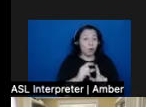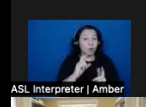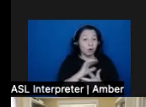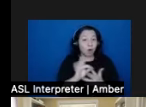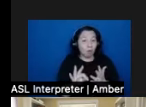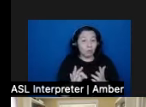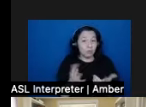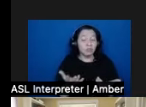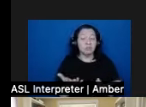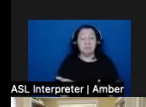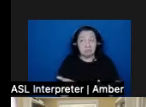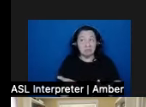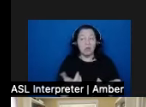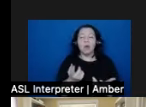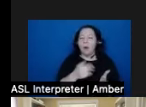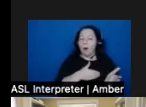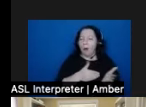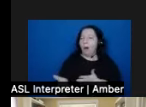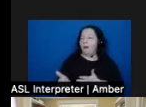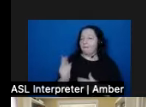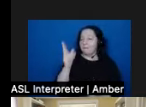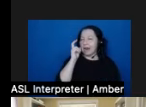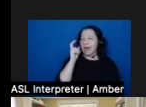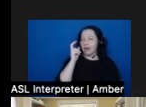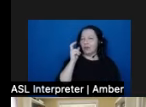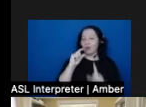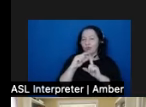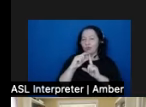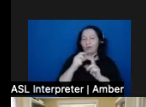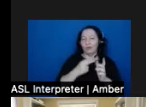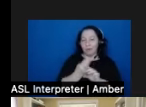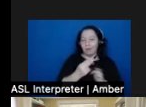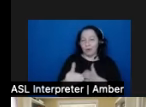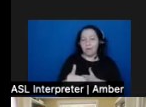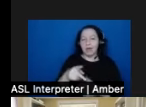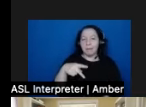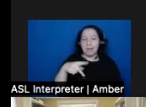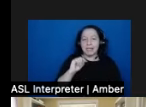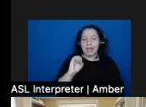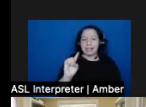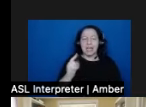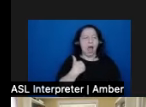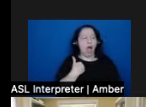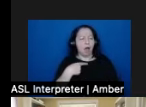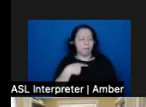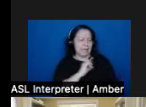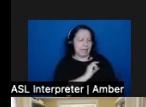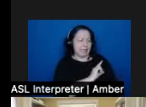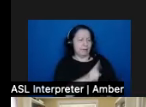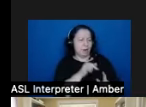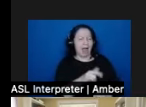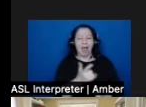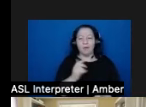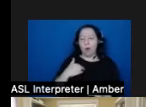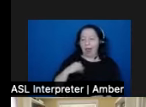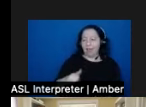I hear one of the things I hear a lot, terms I hear a lot used is like PTSD. Oh, I have PTSD from that, or I have this, like